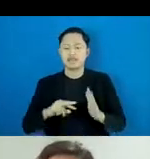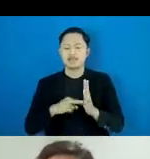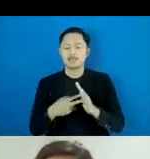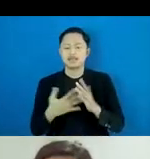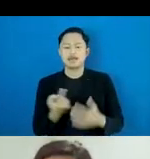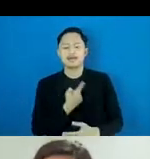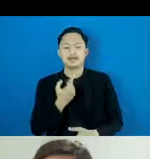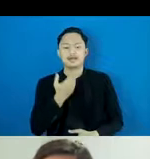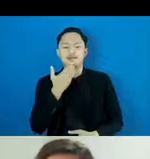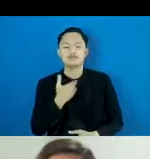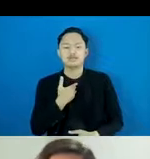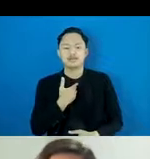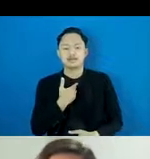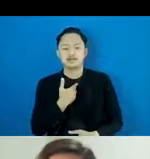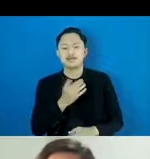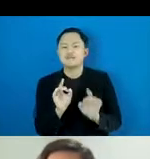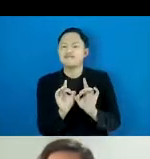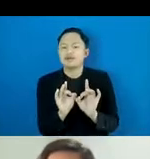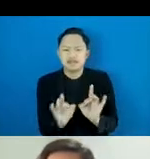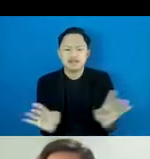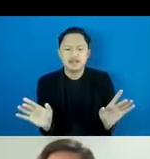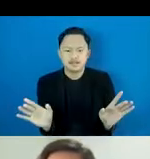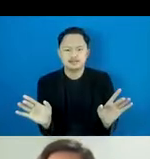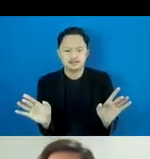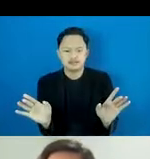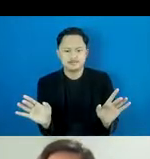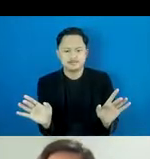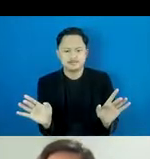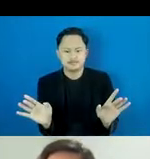the difference is that the municipality now